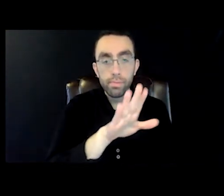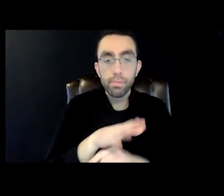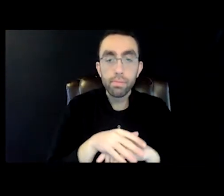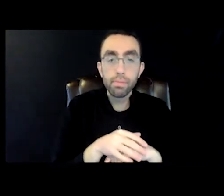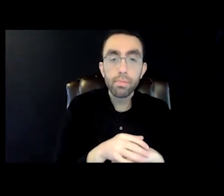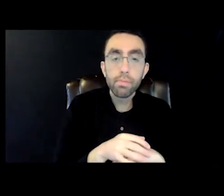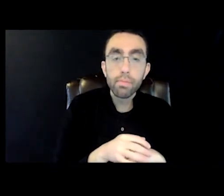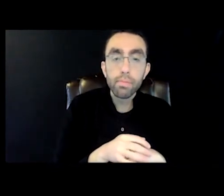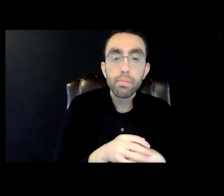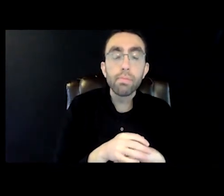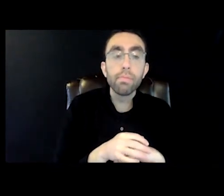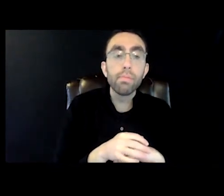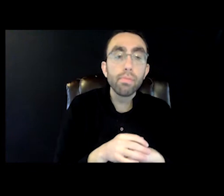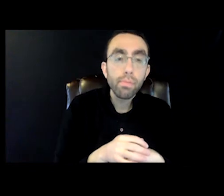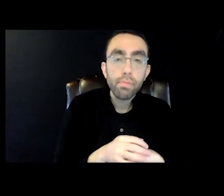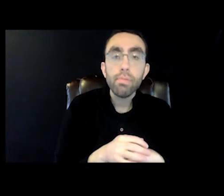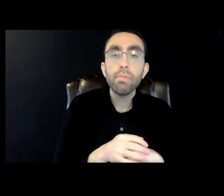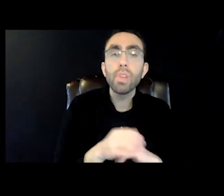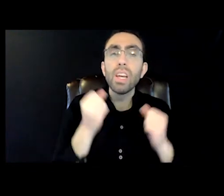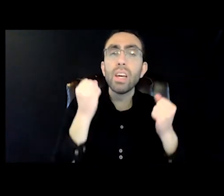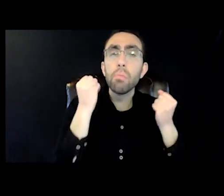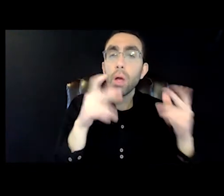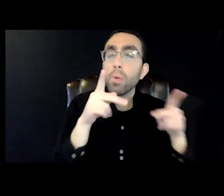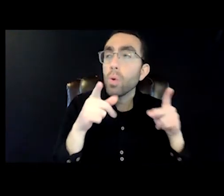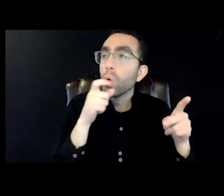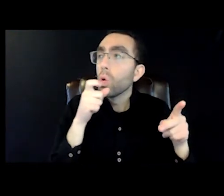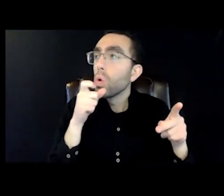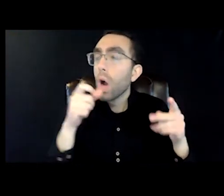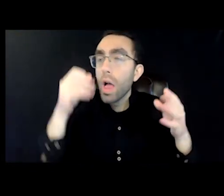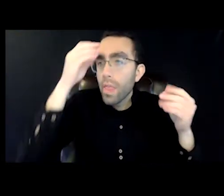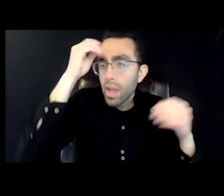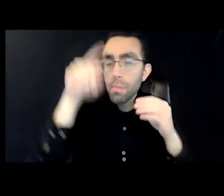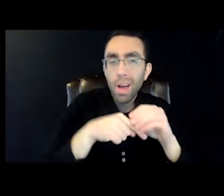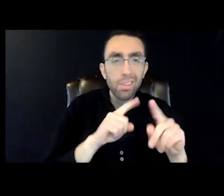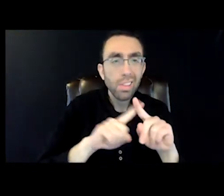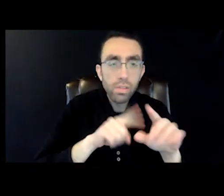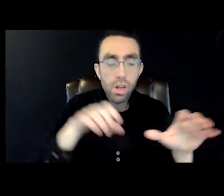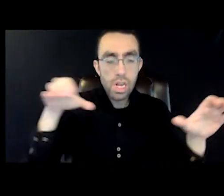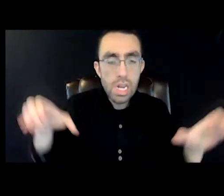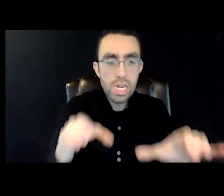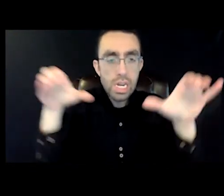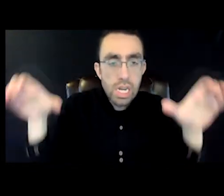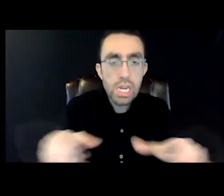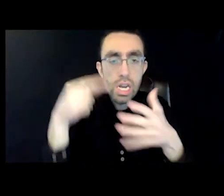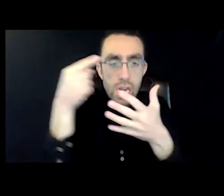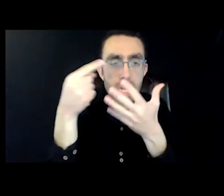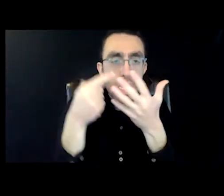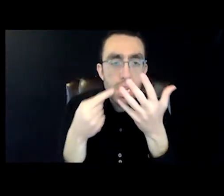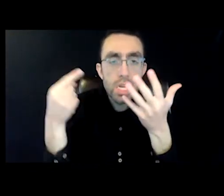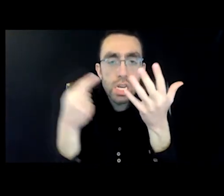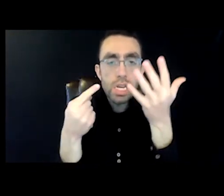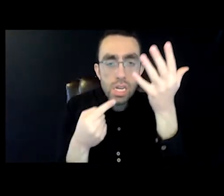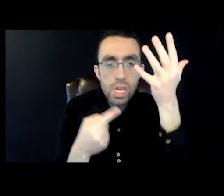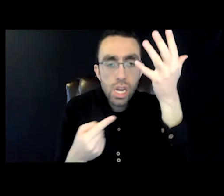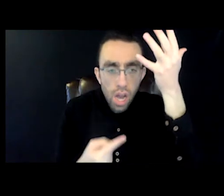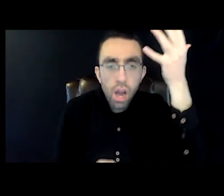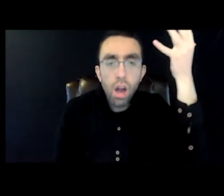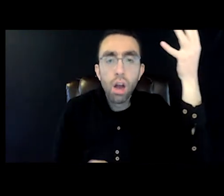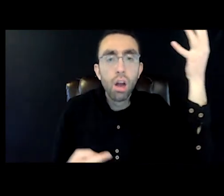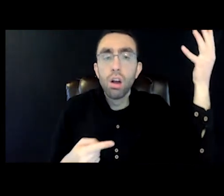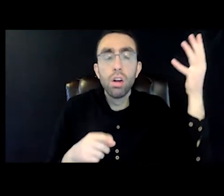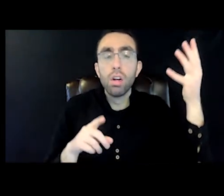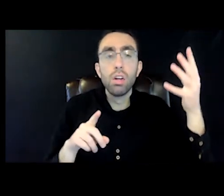thinkings of Afrofuturism, queer liberation, Indigenous sovereignty, disability justice activists, people who have been visioning and thinking about